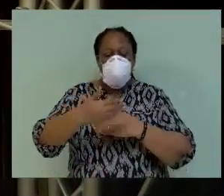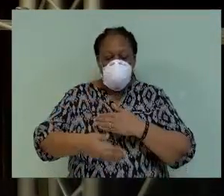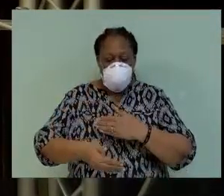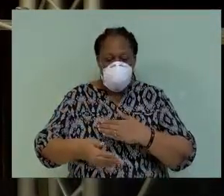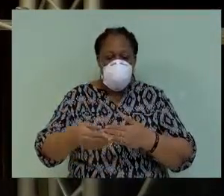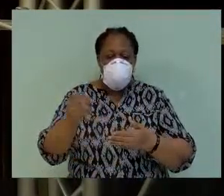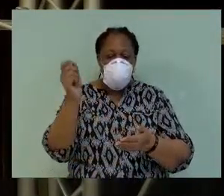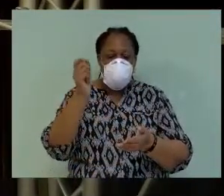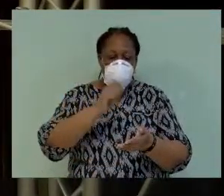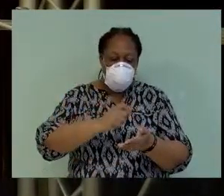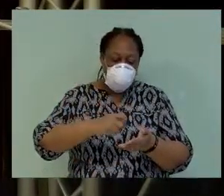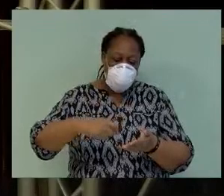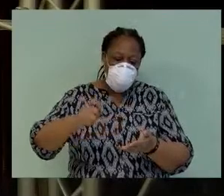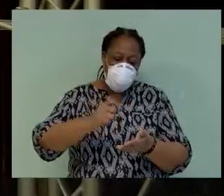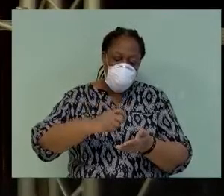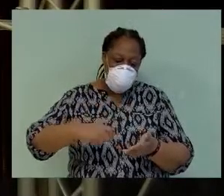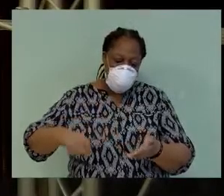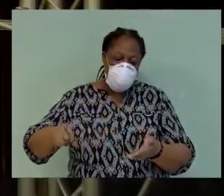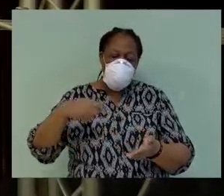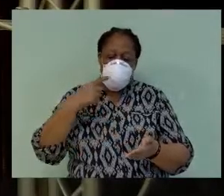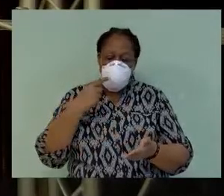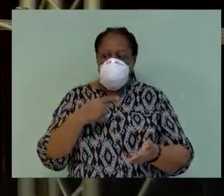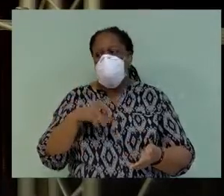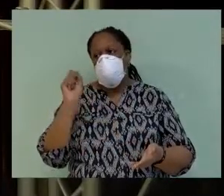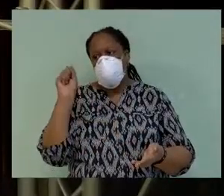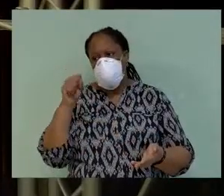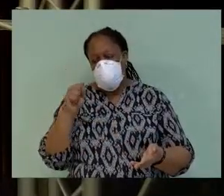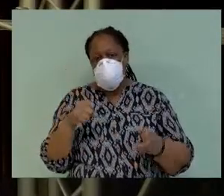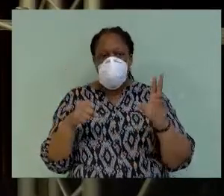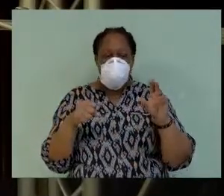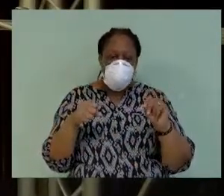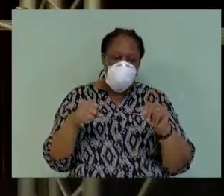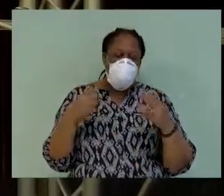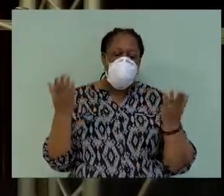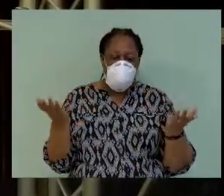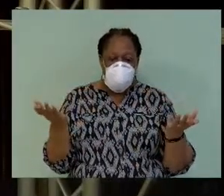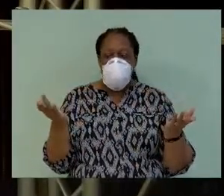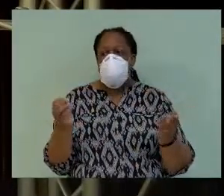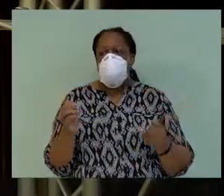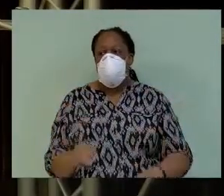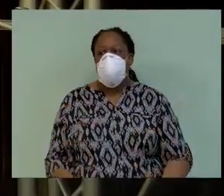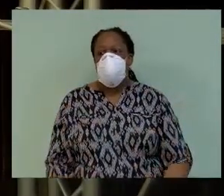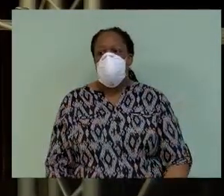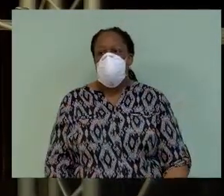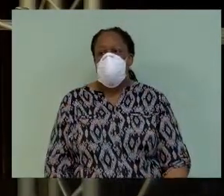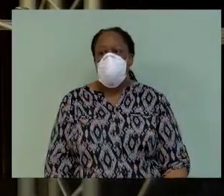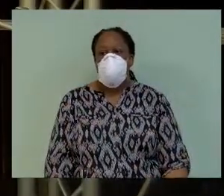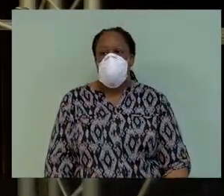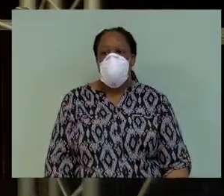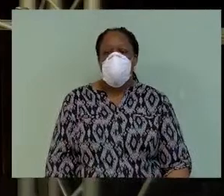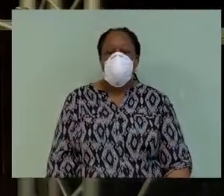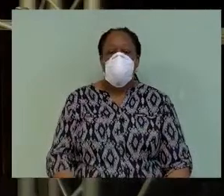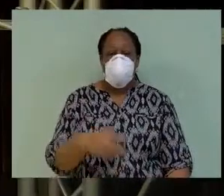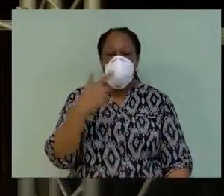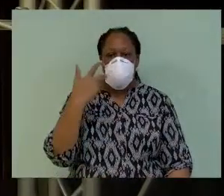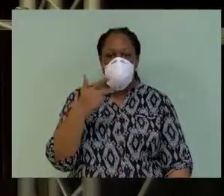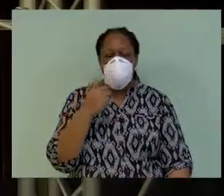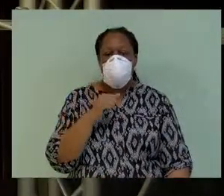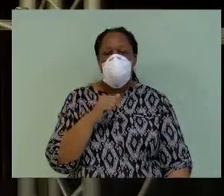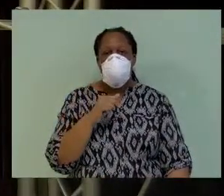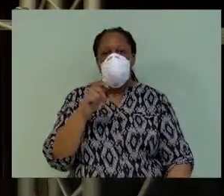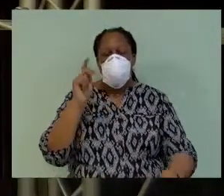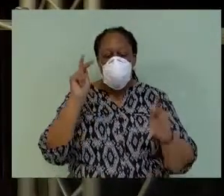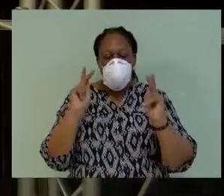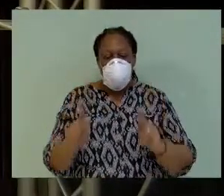is objecting to bail or not, and given the reasons if there are objections. Step 3. The person